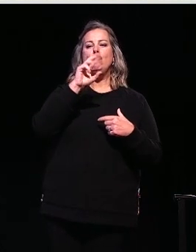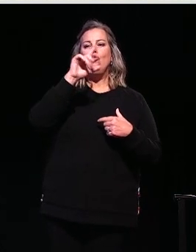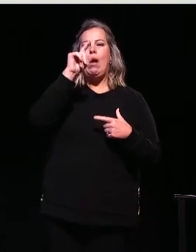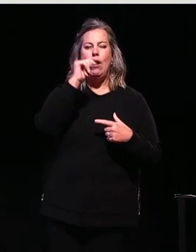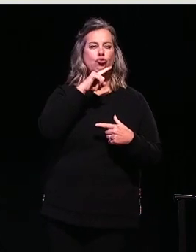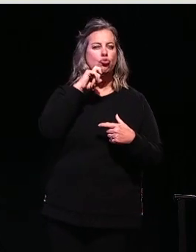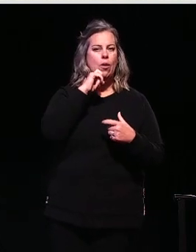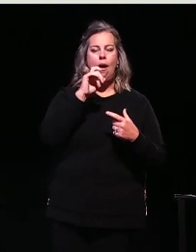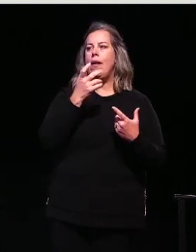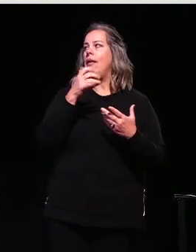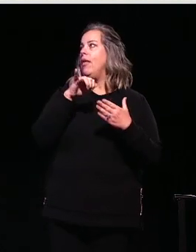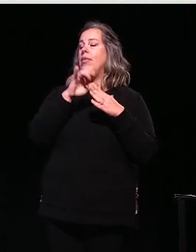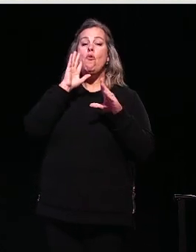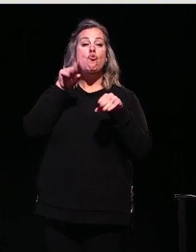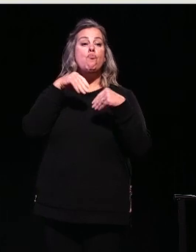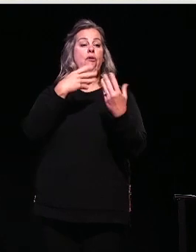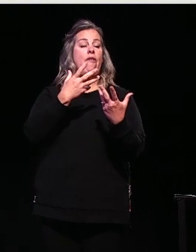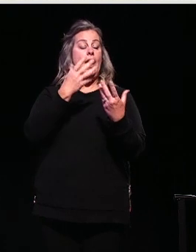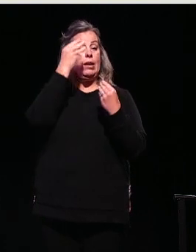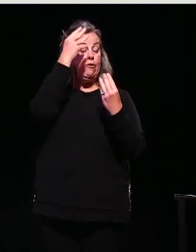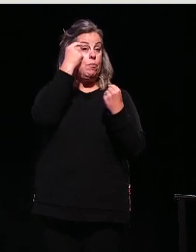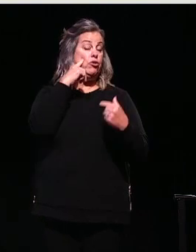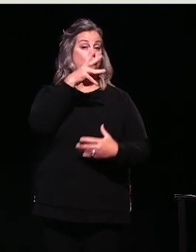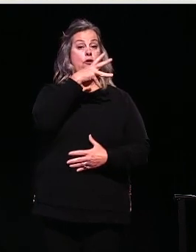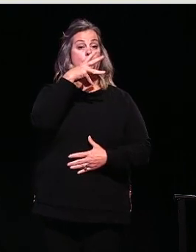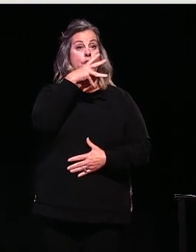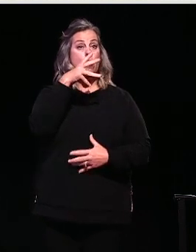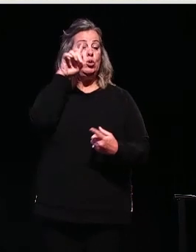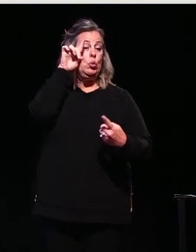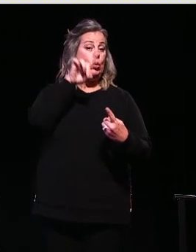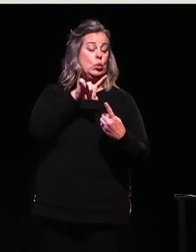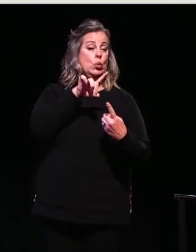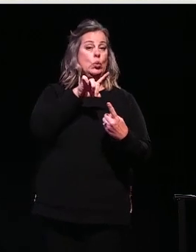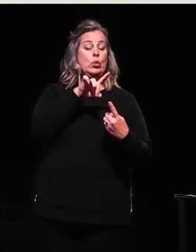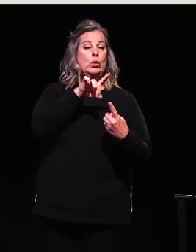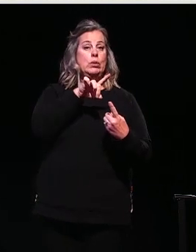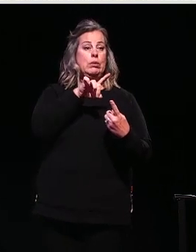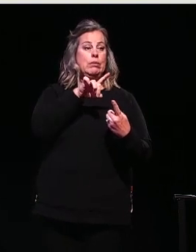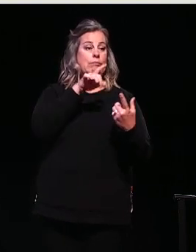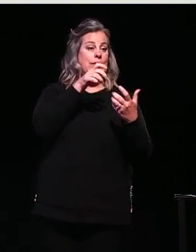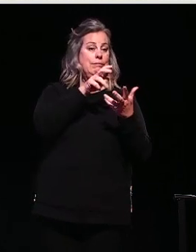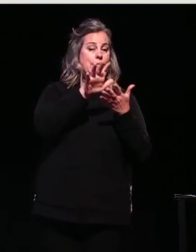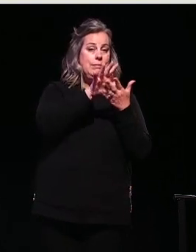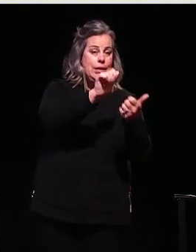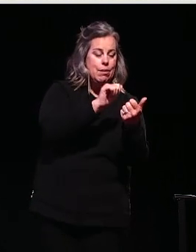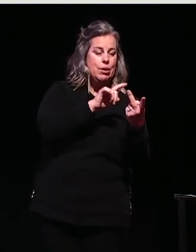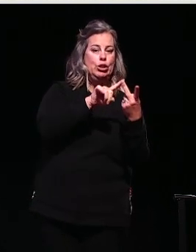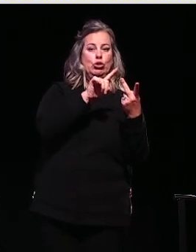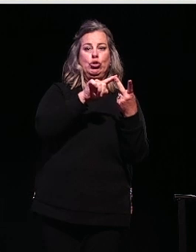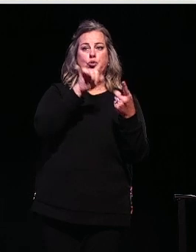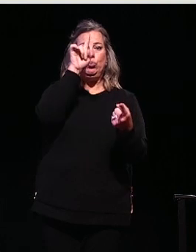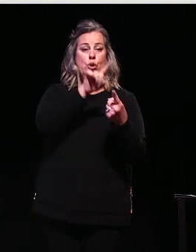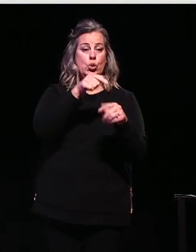to actionable insights, allow farmers to save resources, reduce pesticides and fertilizers, and improve yield. So